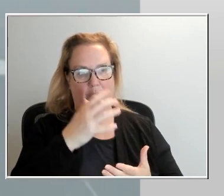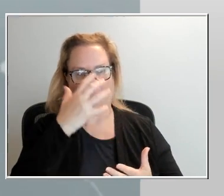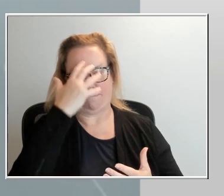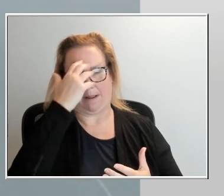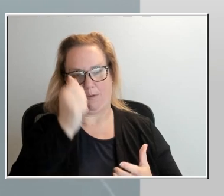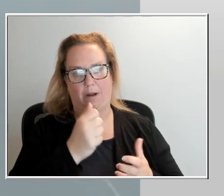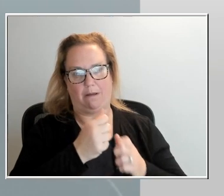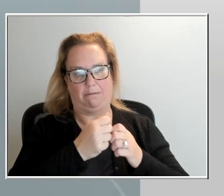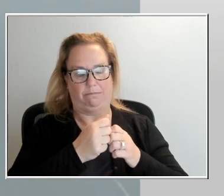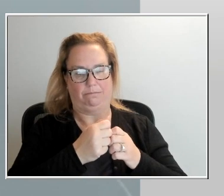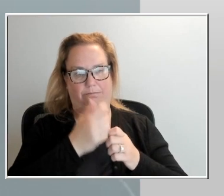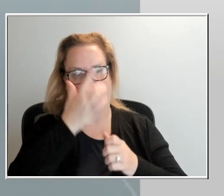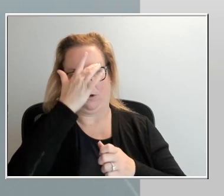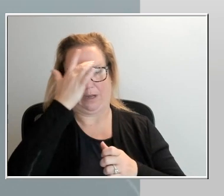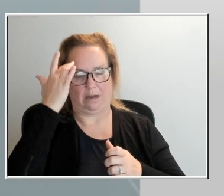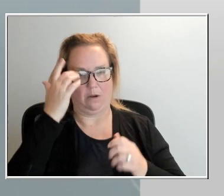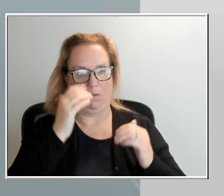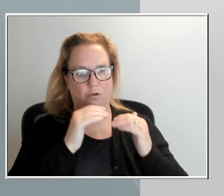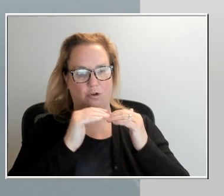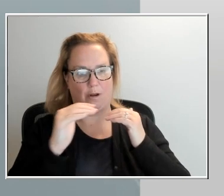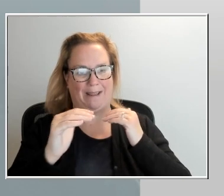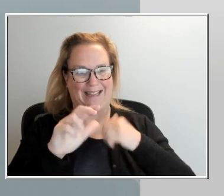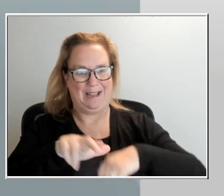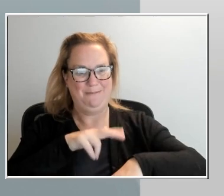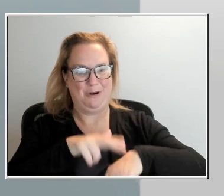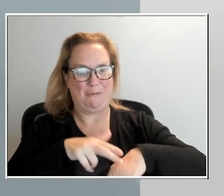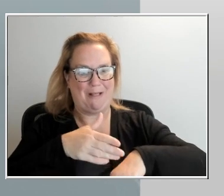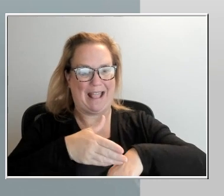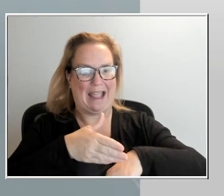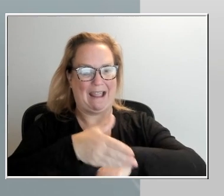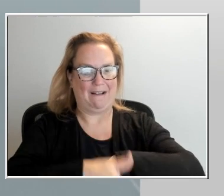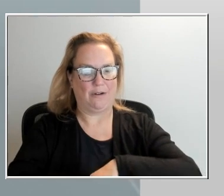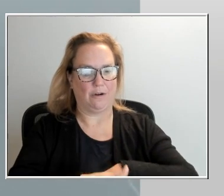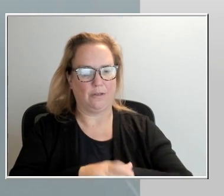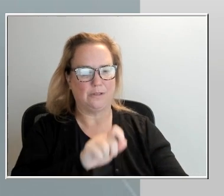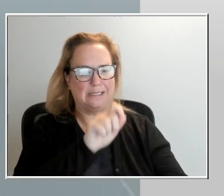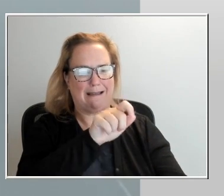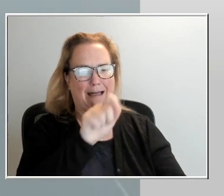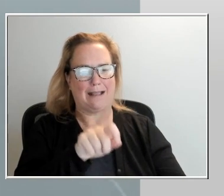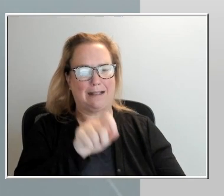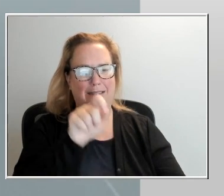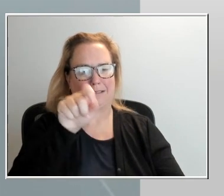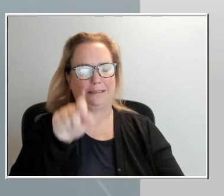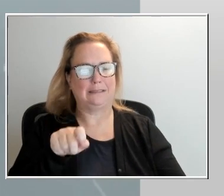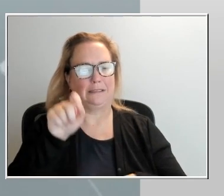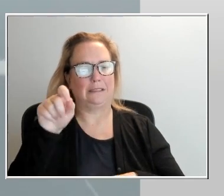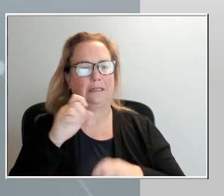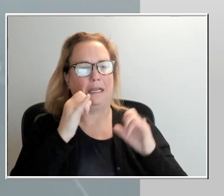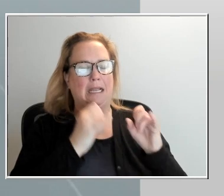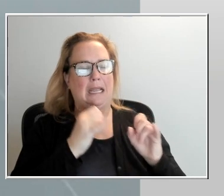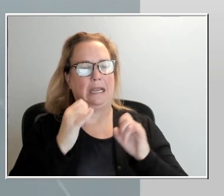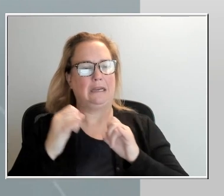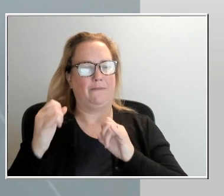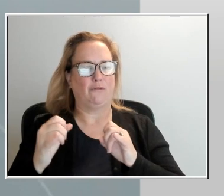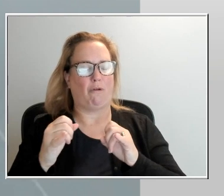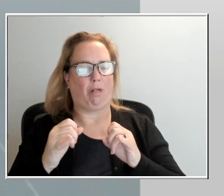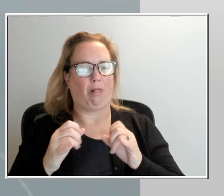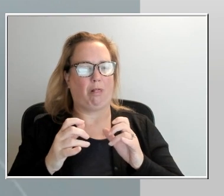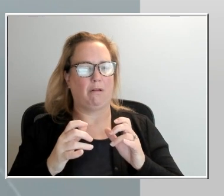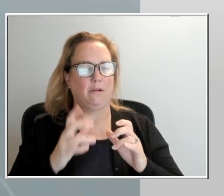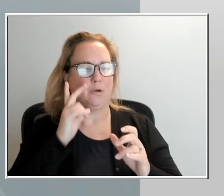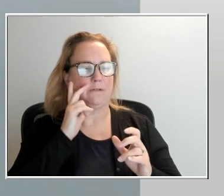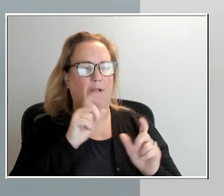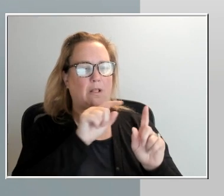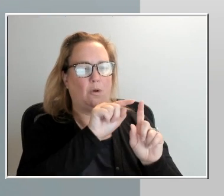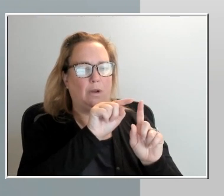which normalized after transplant. And those little dots and those lines are individual patient trajectories. So you can follow each line. The